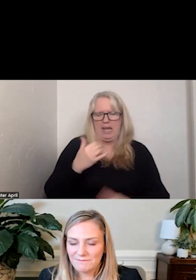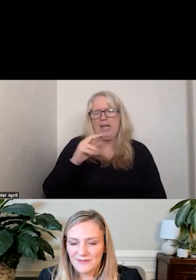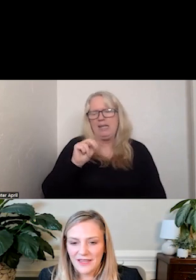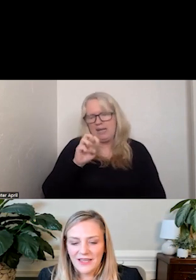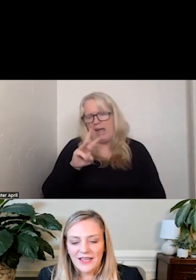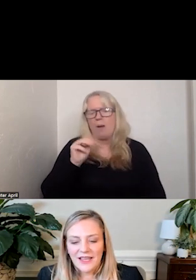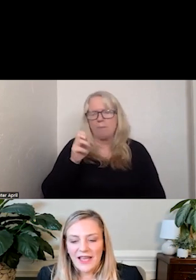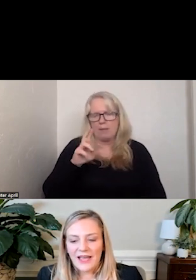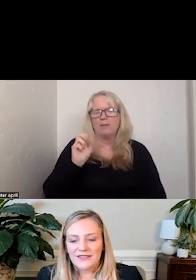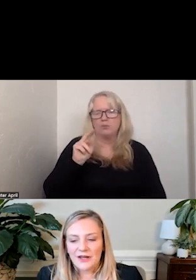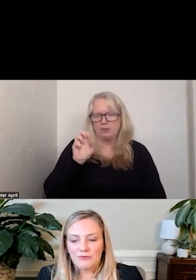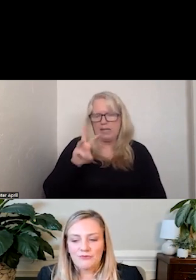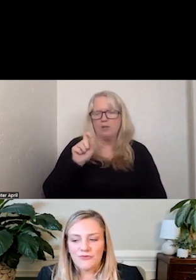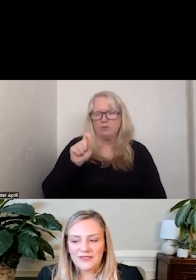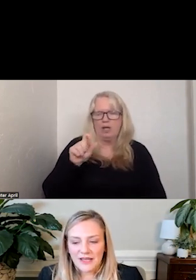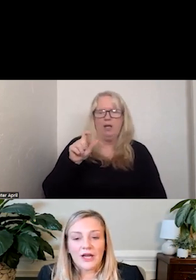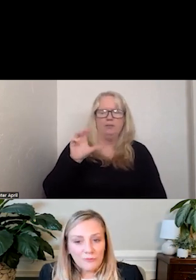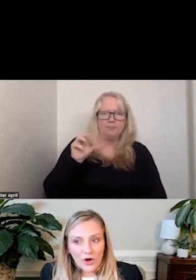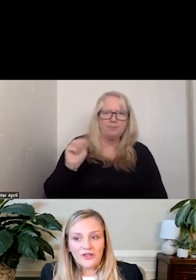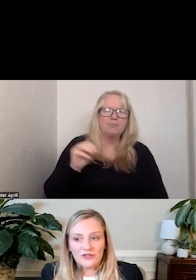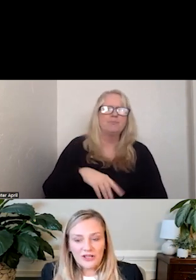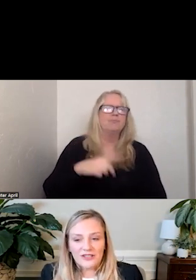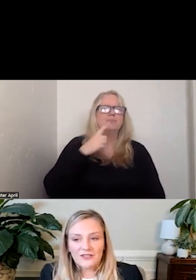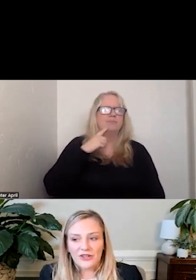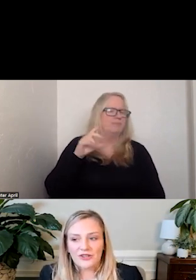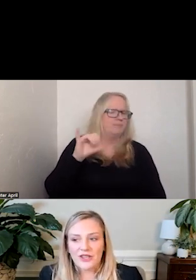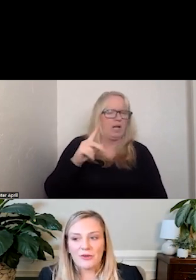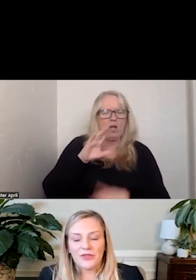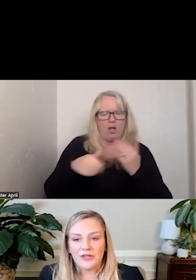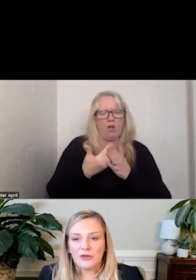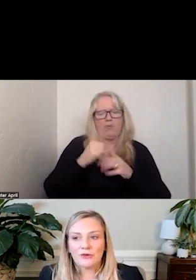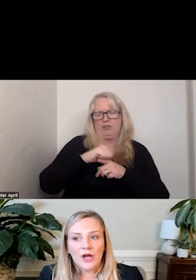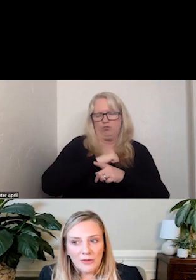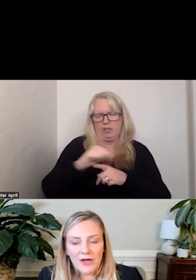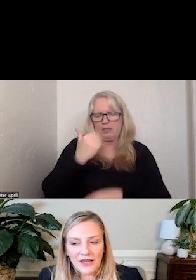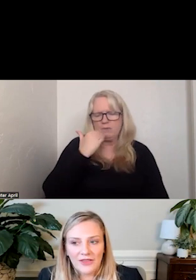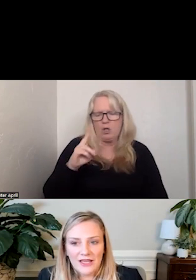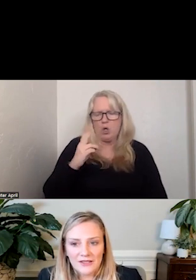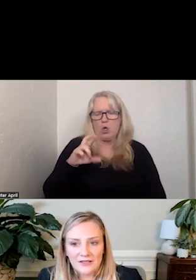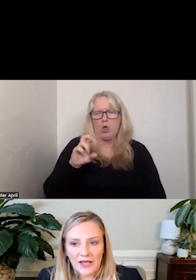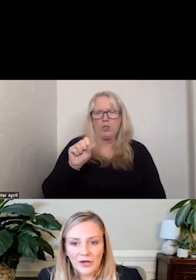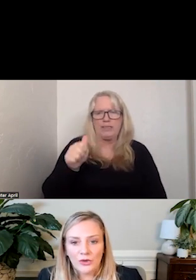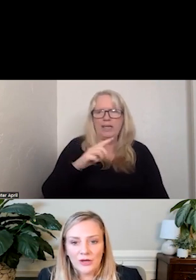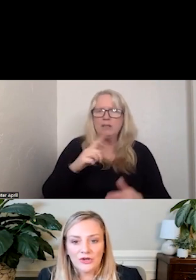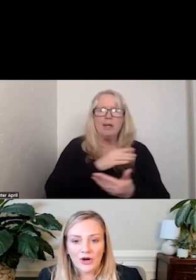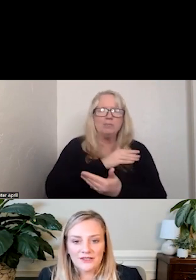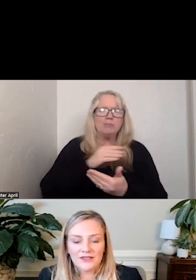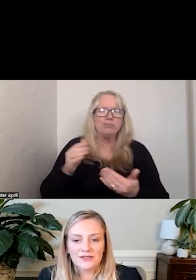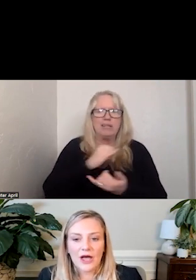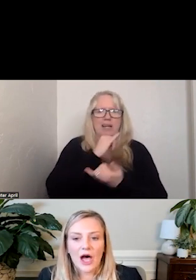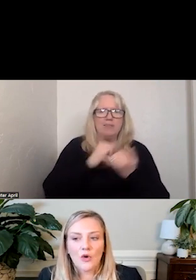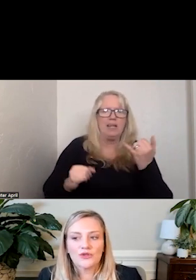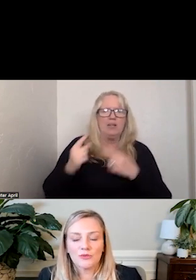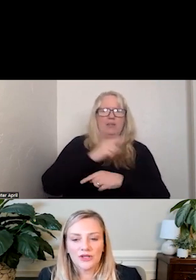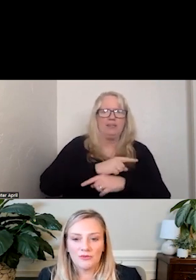NowMattersNow.org. And they say, yep, all this training is good, Ursula, but it's like coming back at the end of the day when I'm in